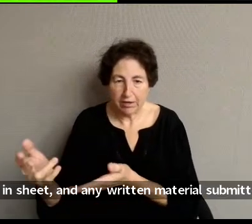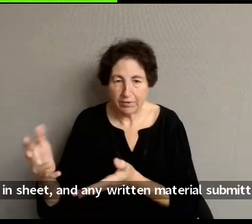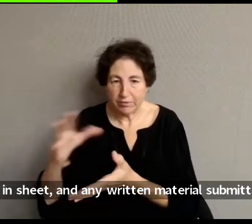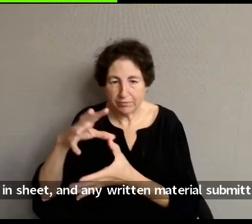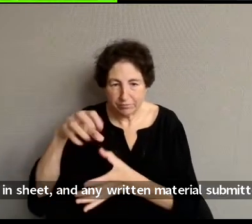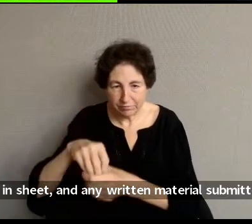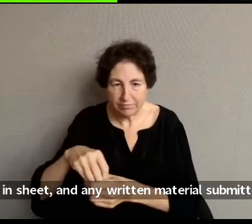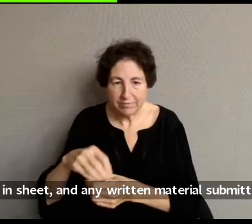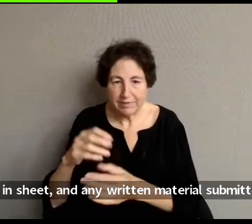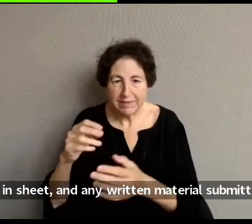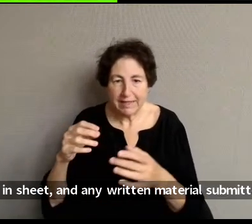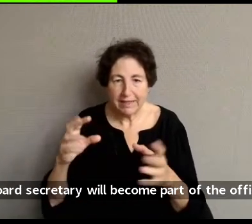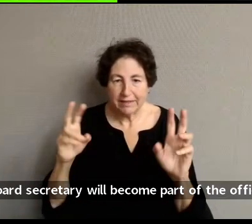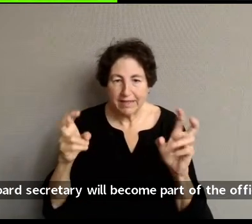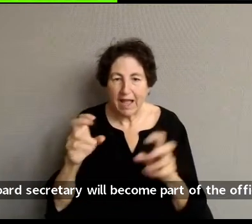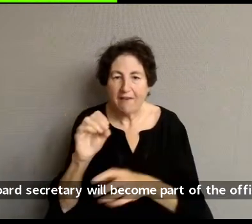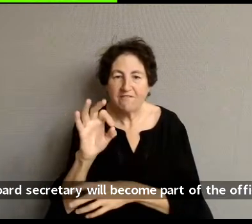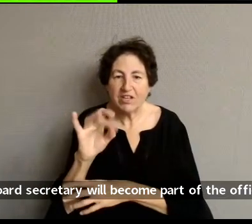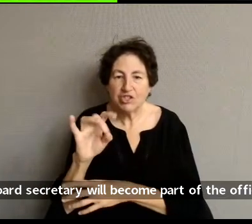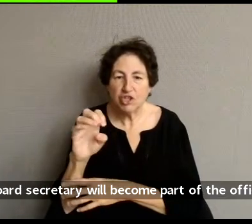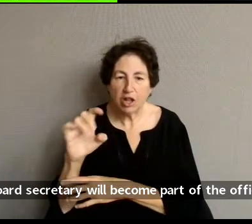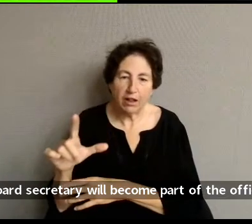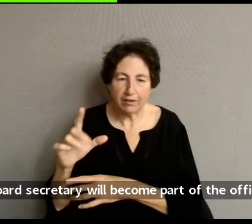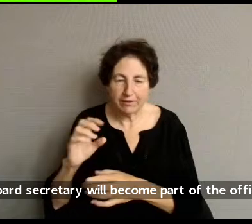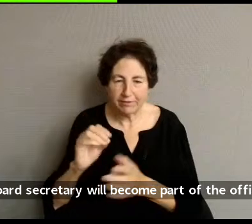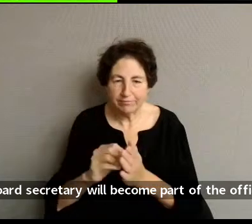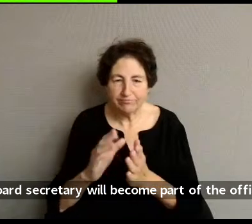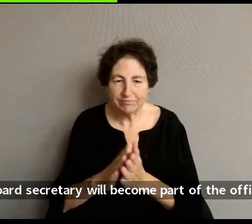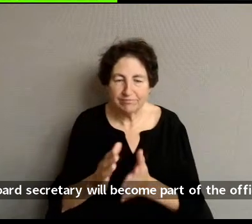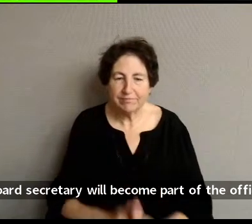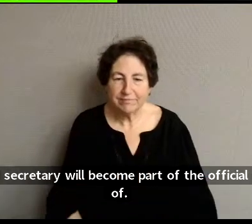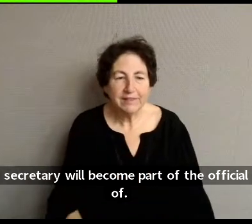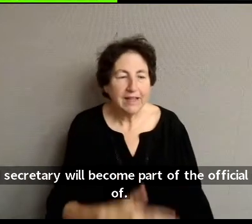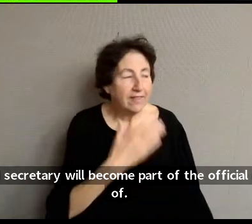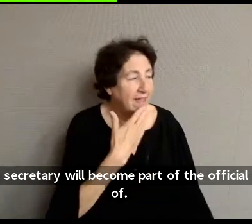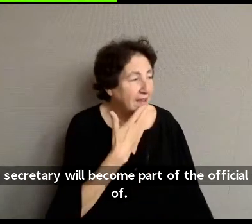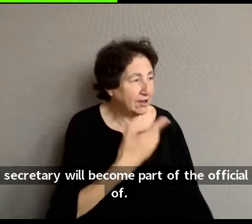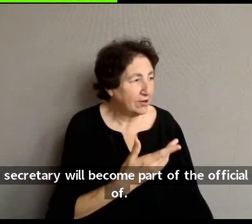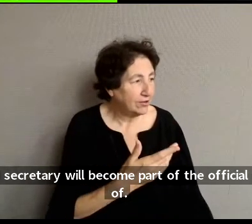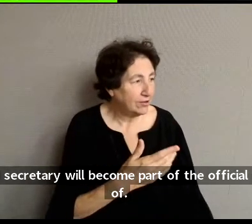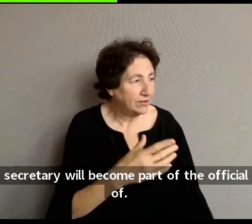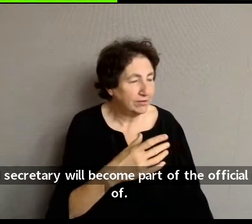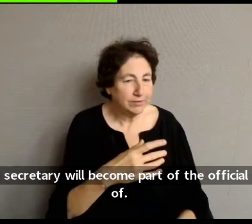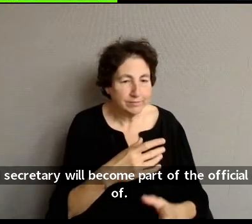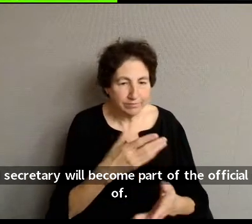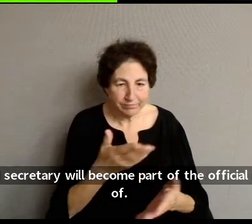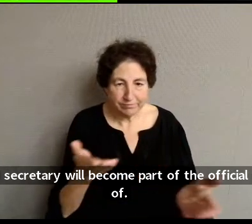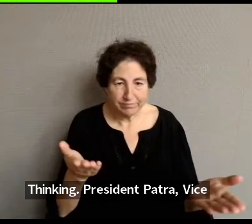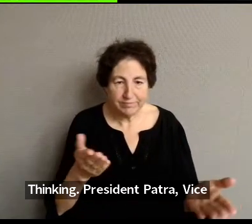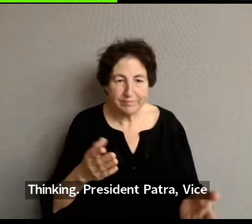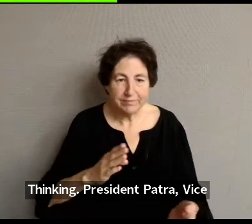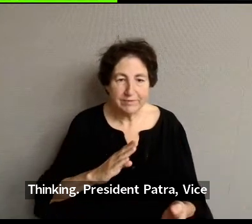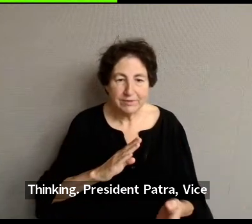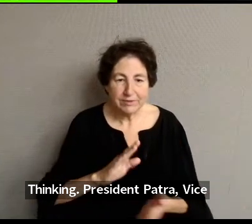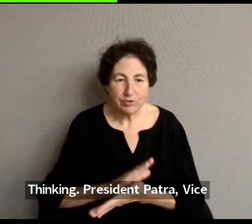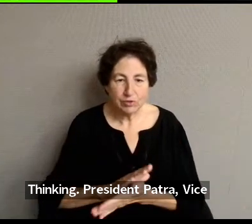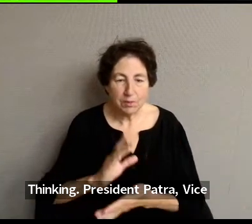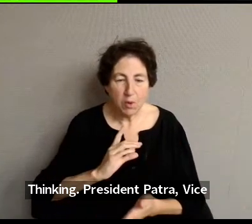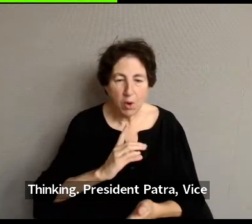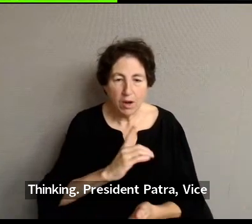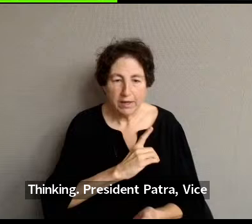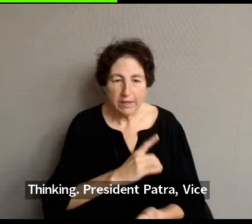official record of the meeting. Thank you, President Petrov, Vice President Cuneo, Dr. Macklin, members of the